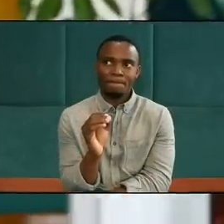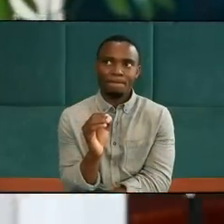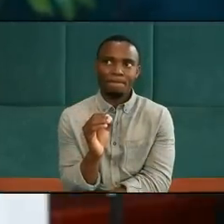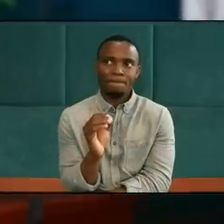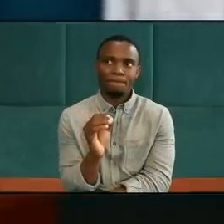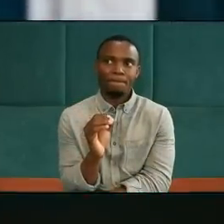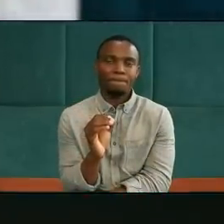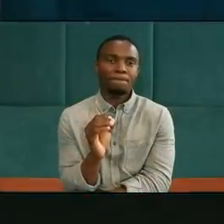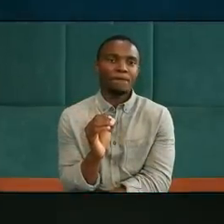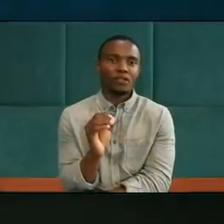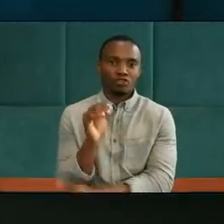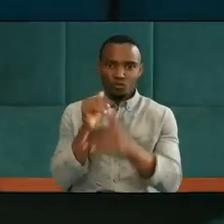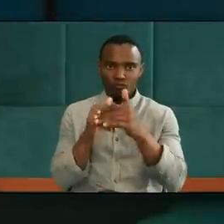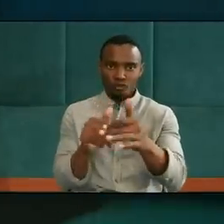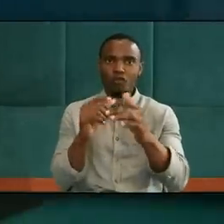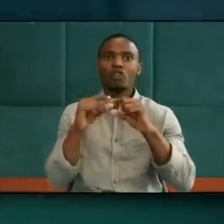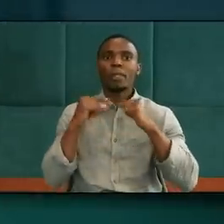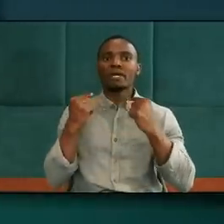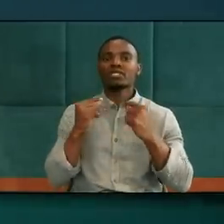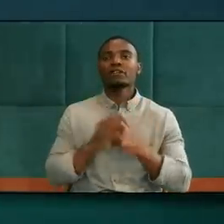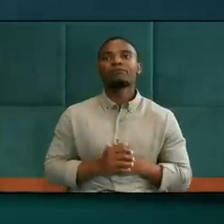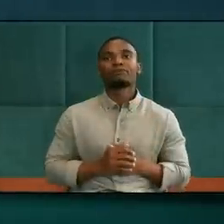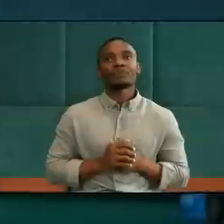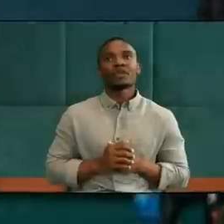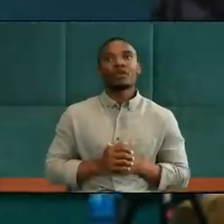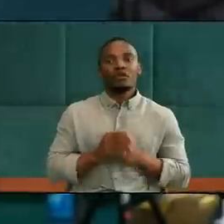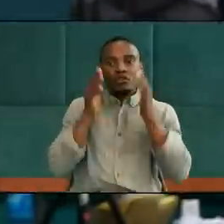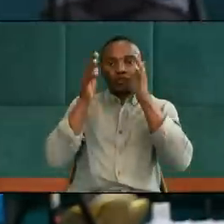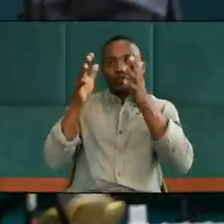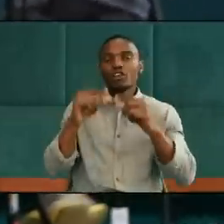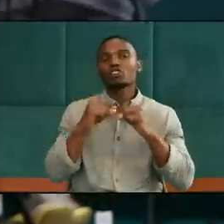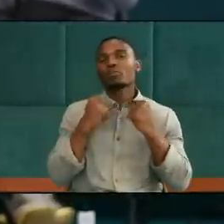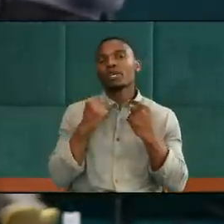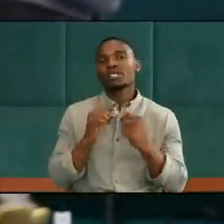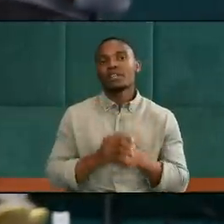So follow the preacher. Follow the preacher. Follow the preacher.